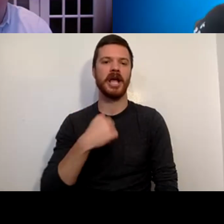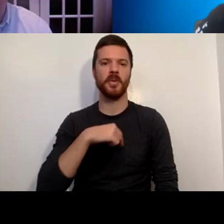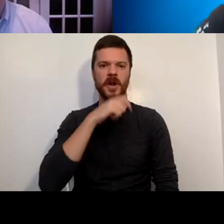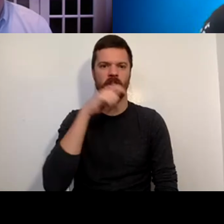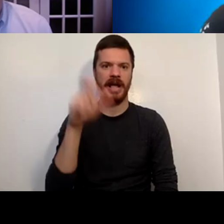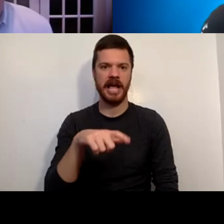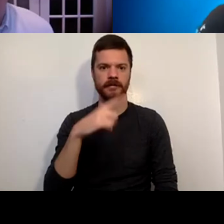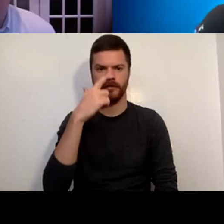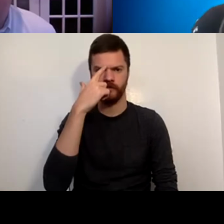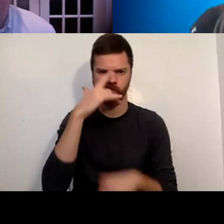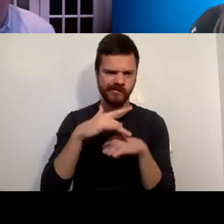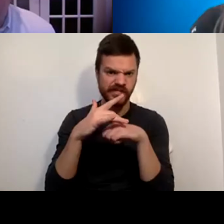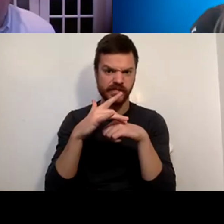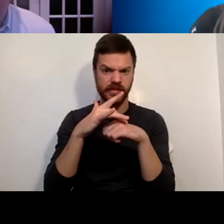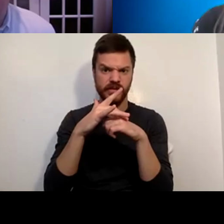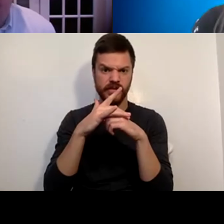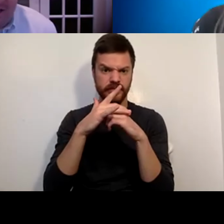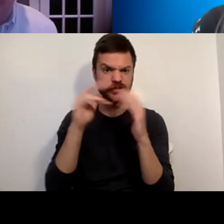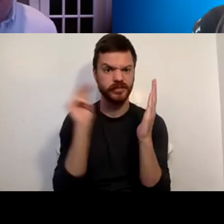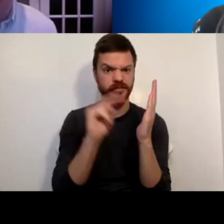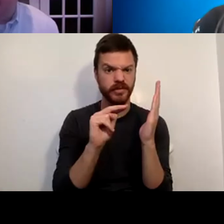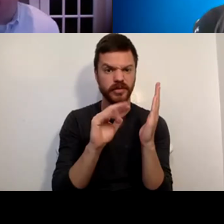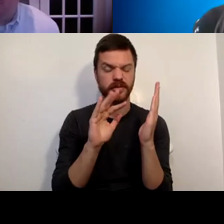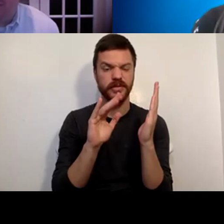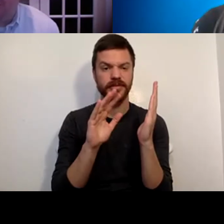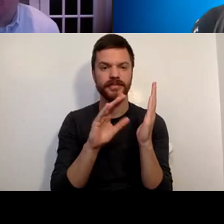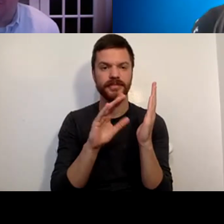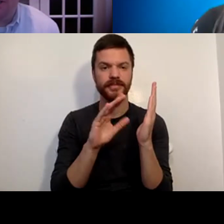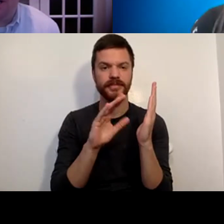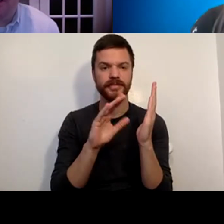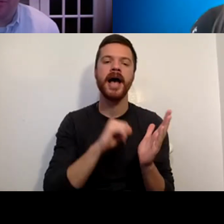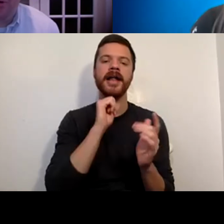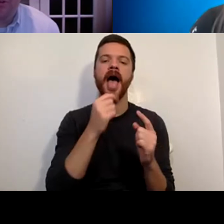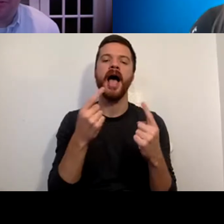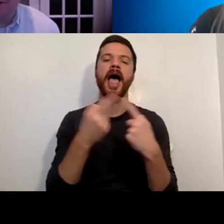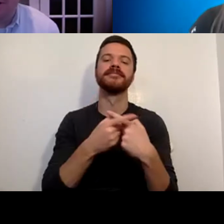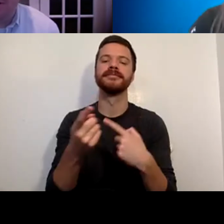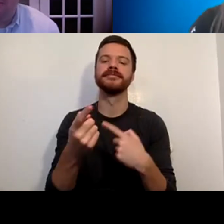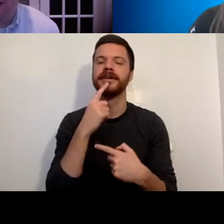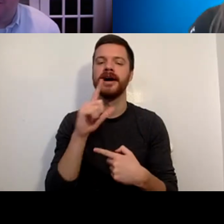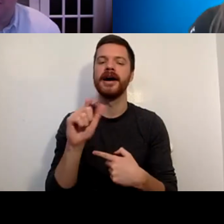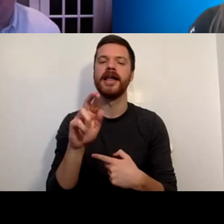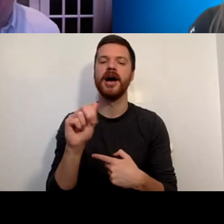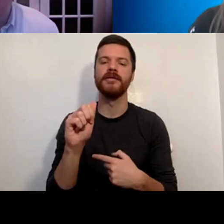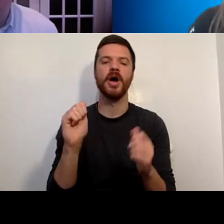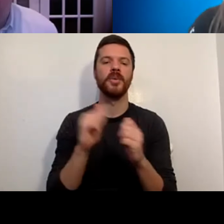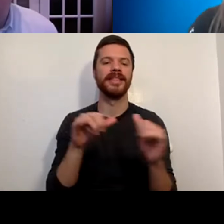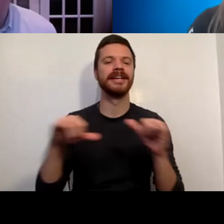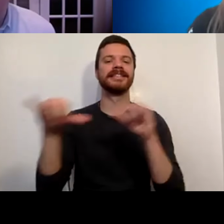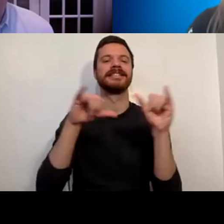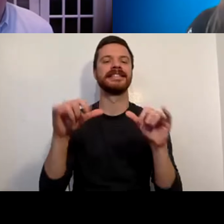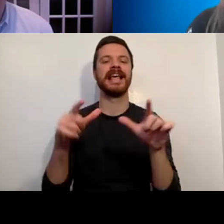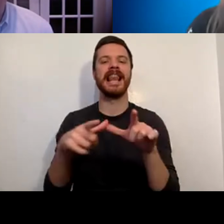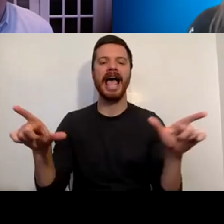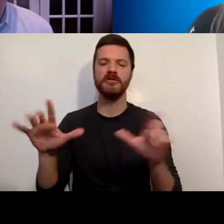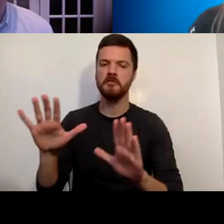up on, and this is not to contradict what Laura just said about the importance of consistency of language, but